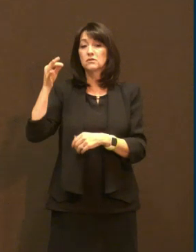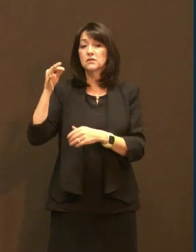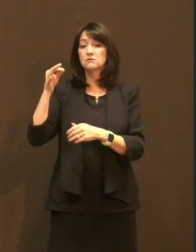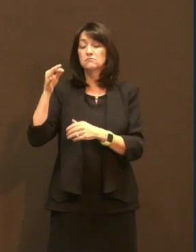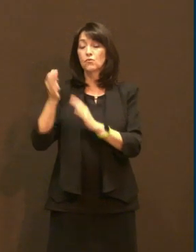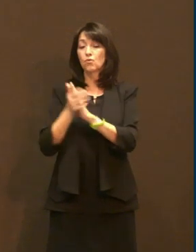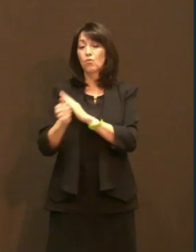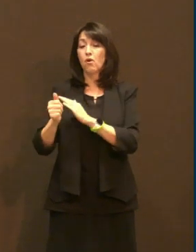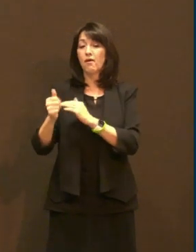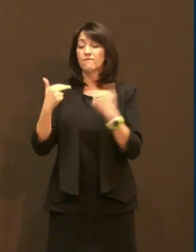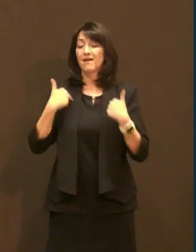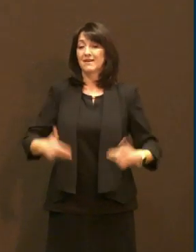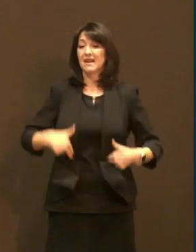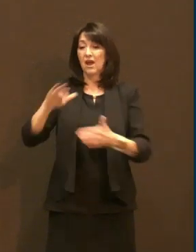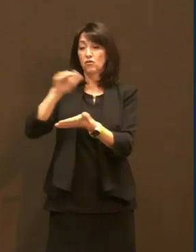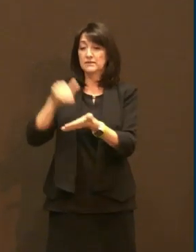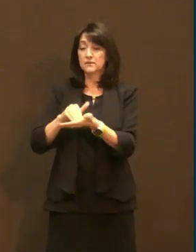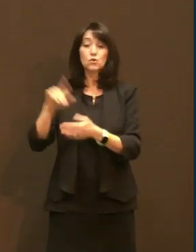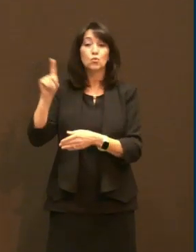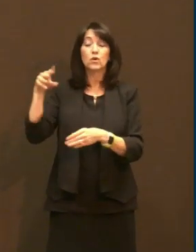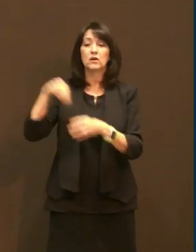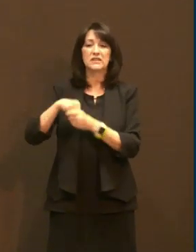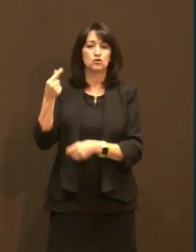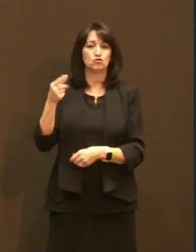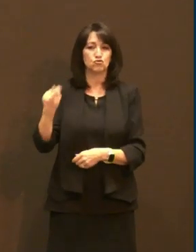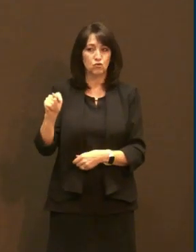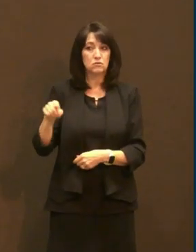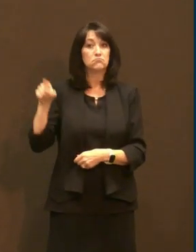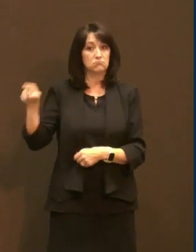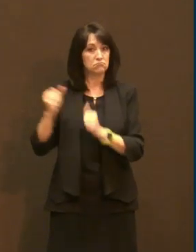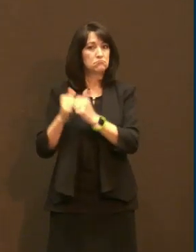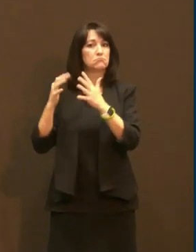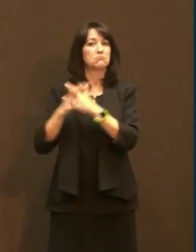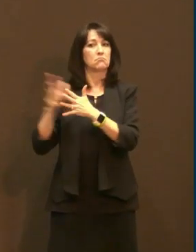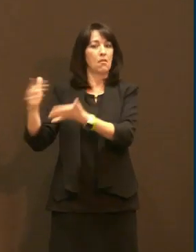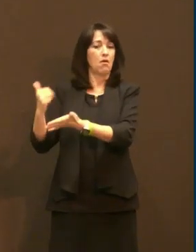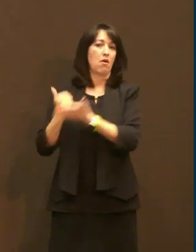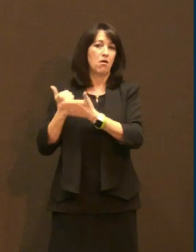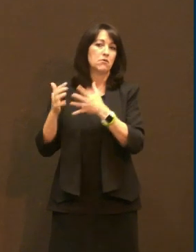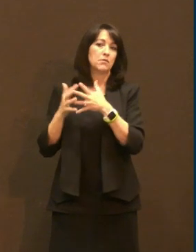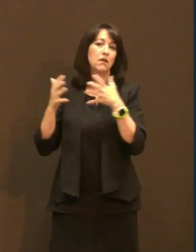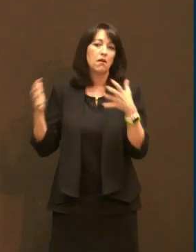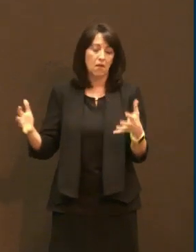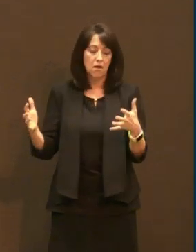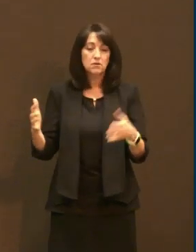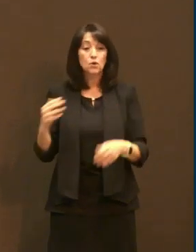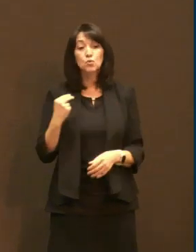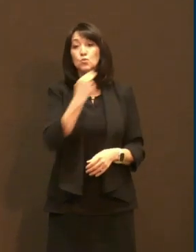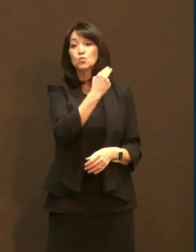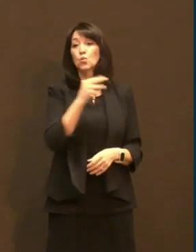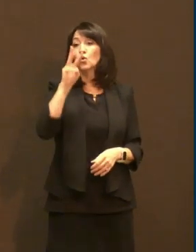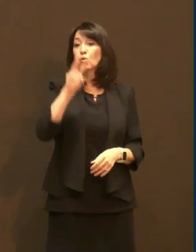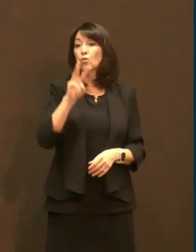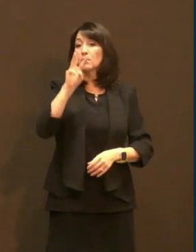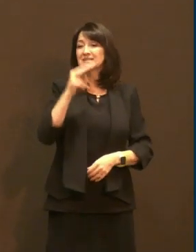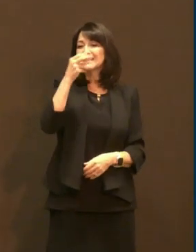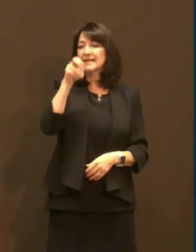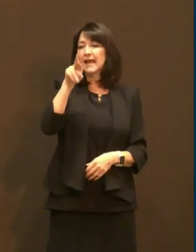Georgetown. Westside Community Health came down and helped us out as well. And I know Henrietta Johnson was a part of a